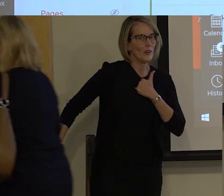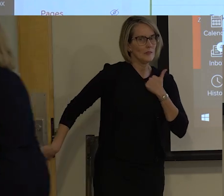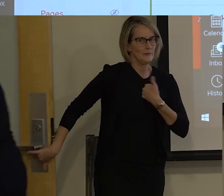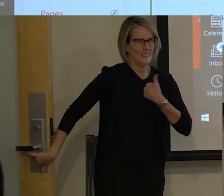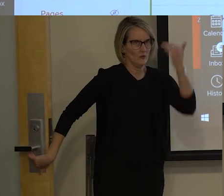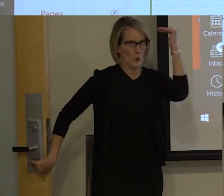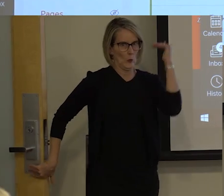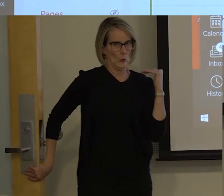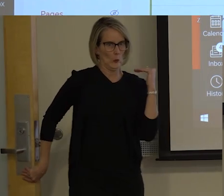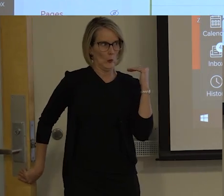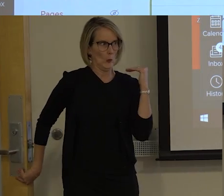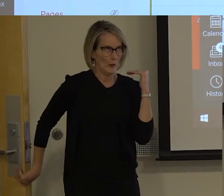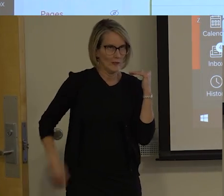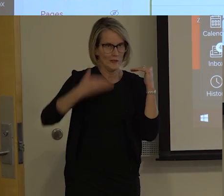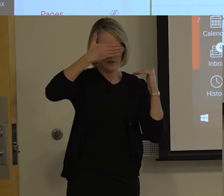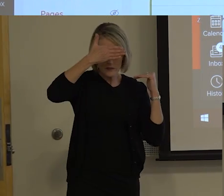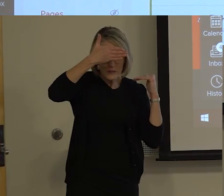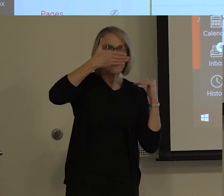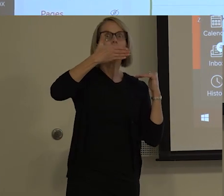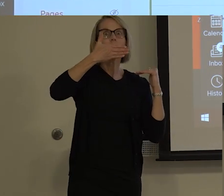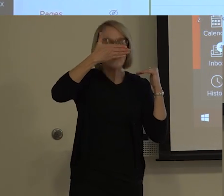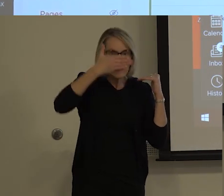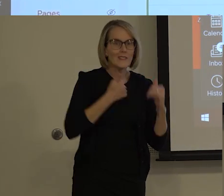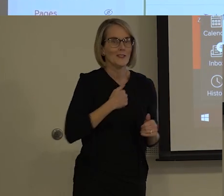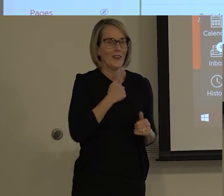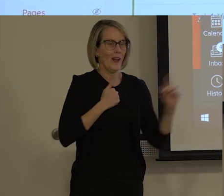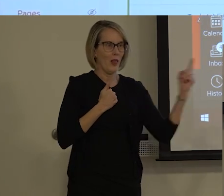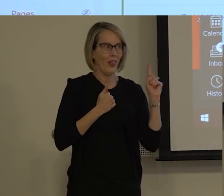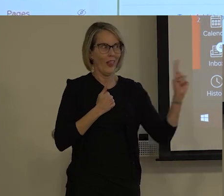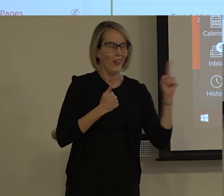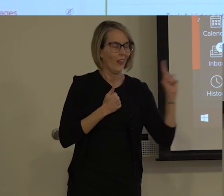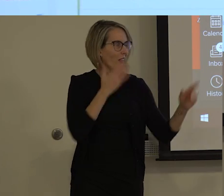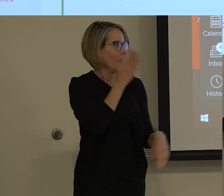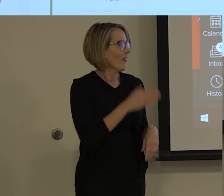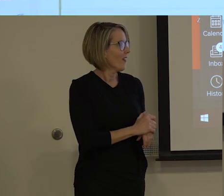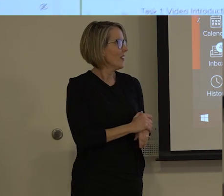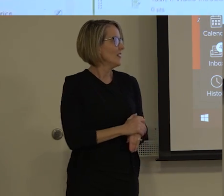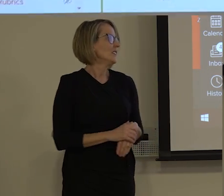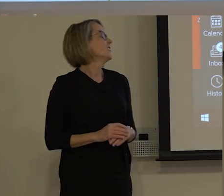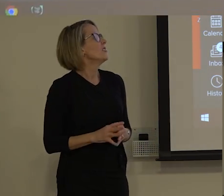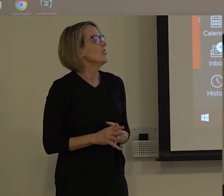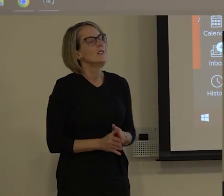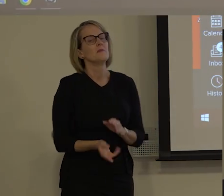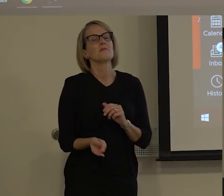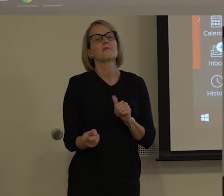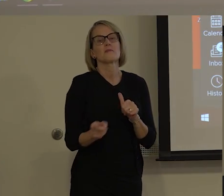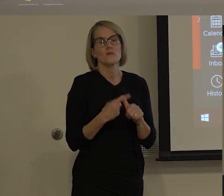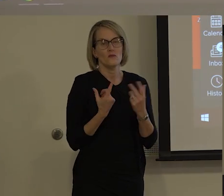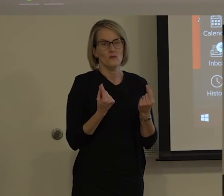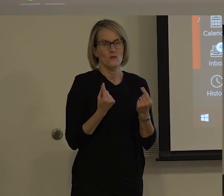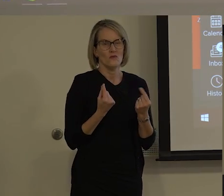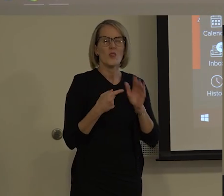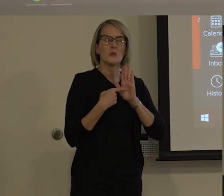for those who can't see me behind the screen, I'll try to move back and forth. So I'm gonna first show you a few of the